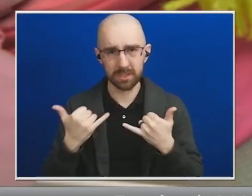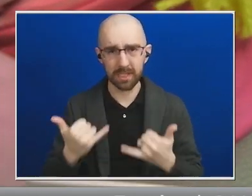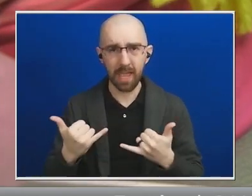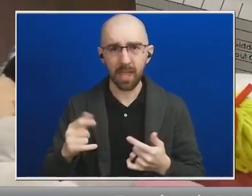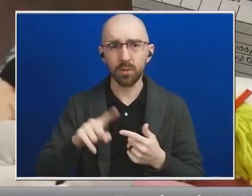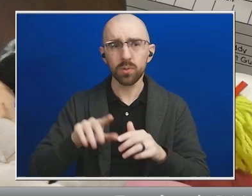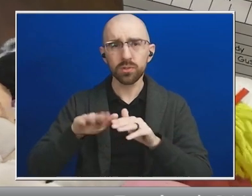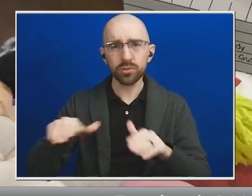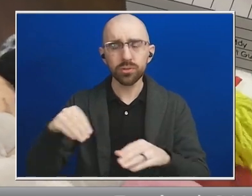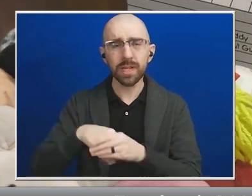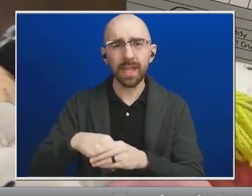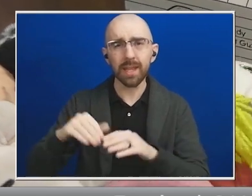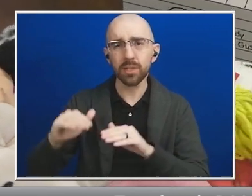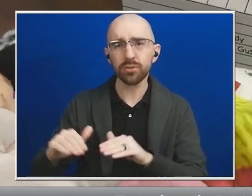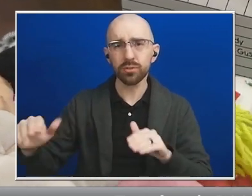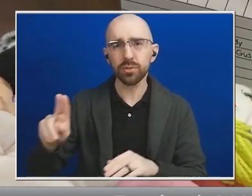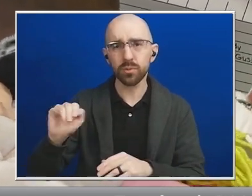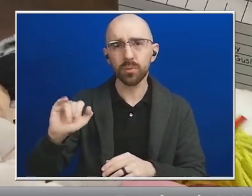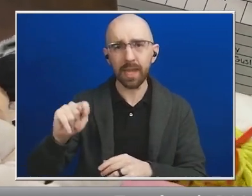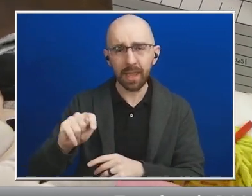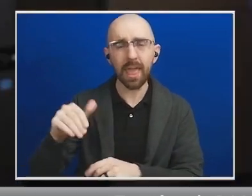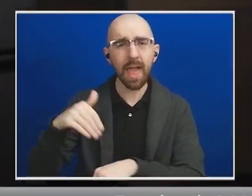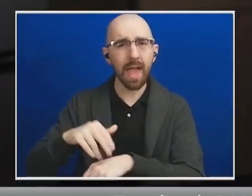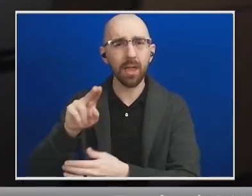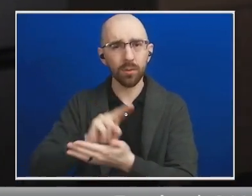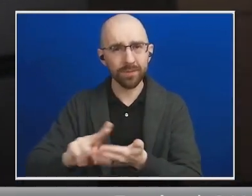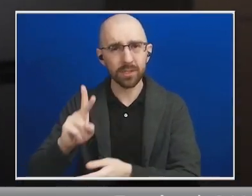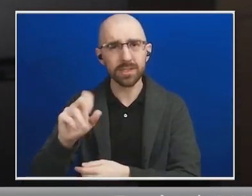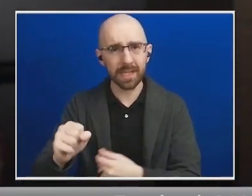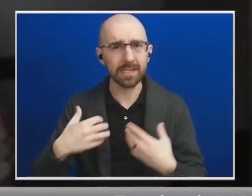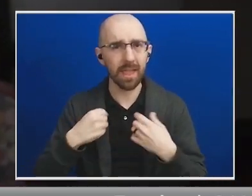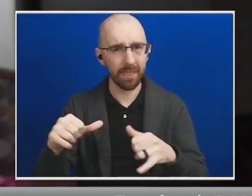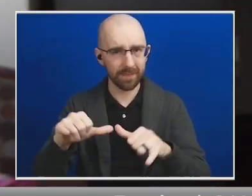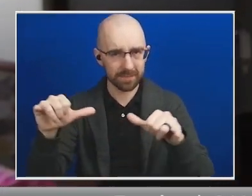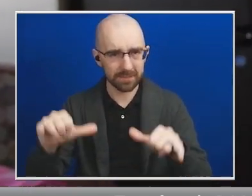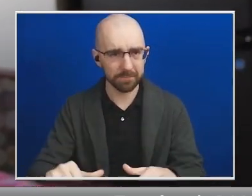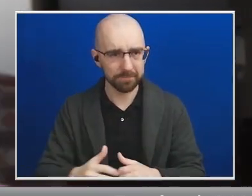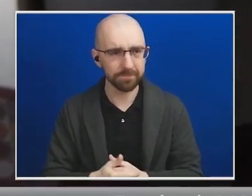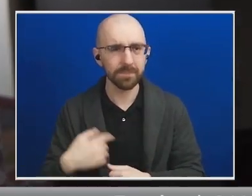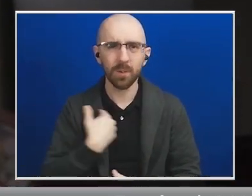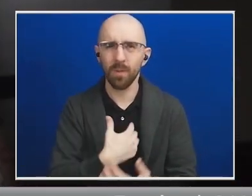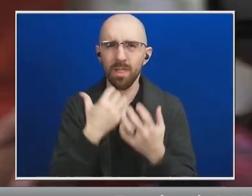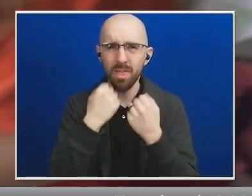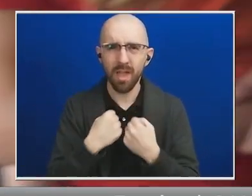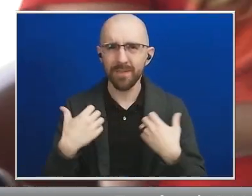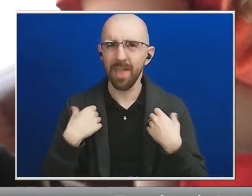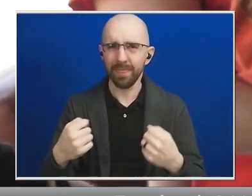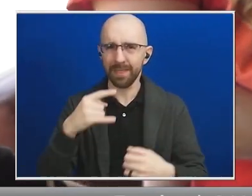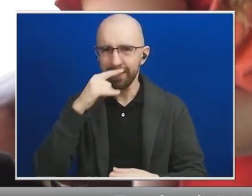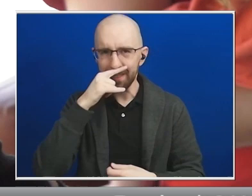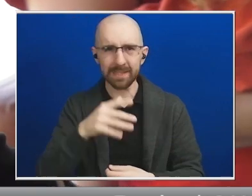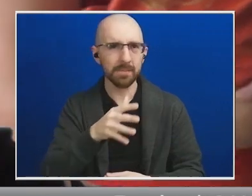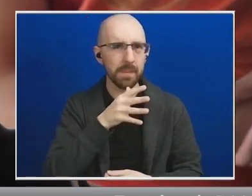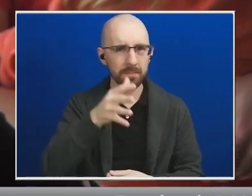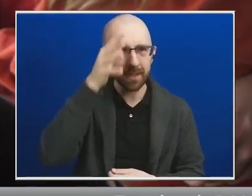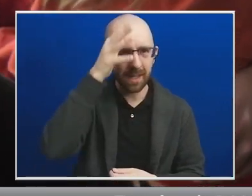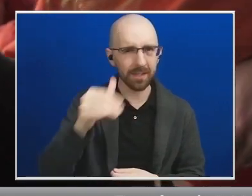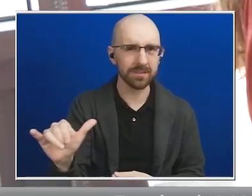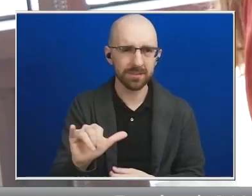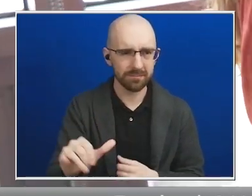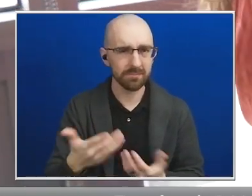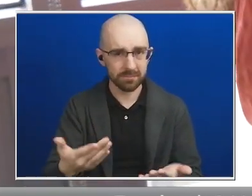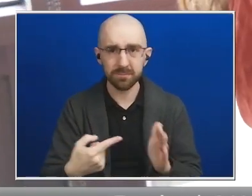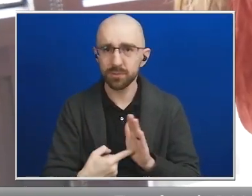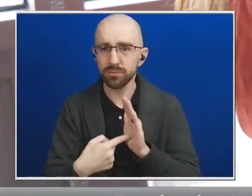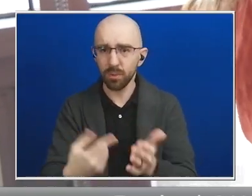pediatric unit at the University of Kansas Health System. We love helping kids and mom and dads. And it shows. What's even